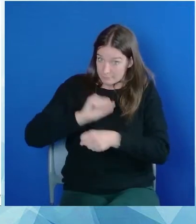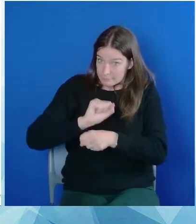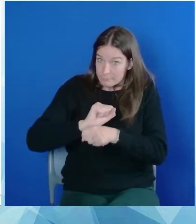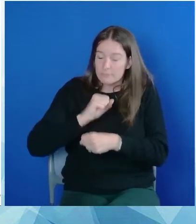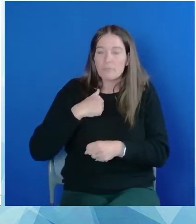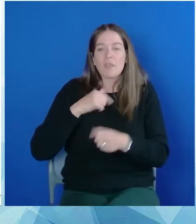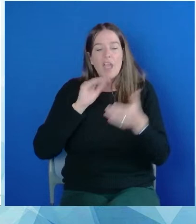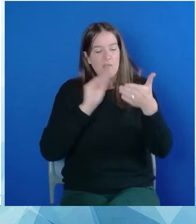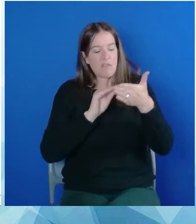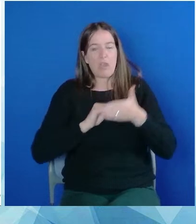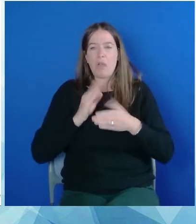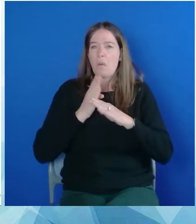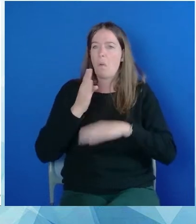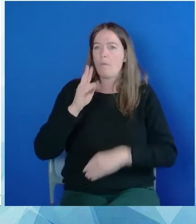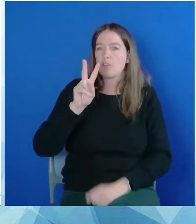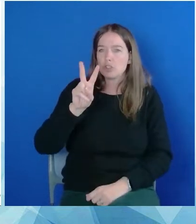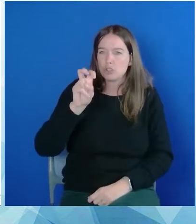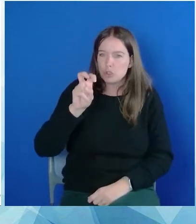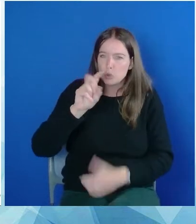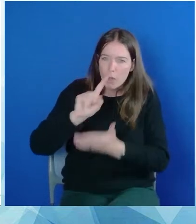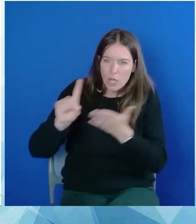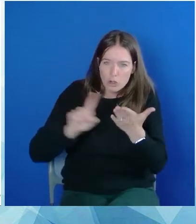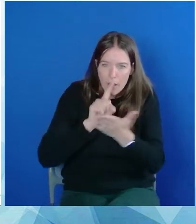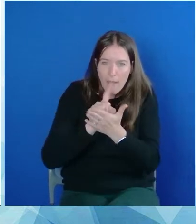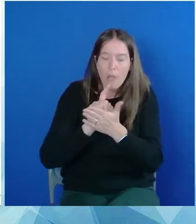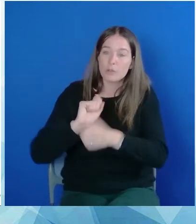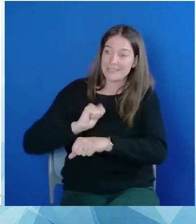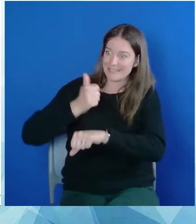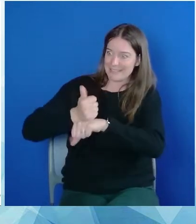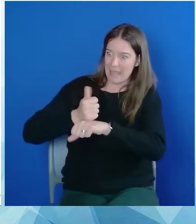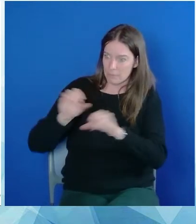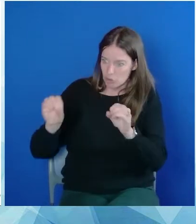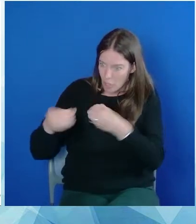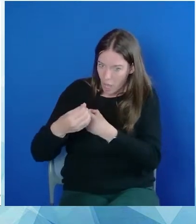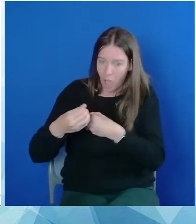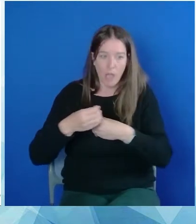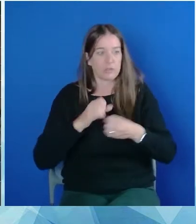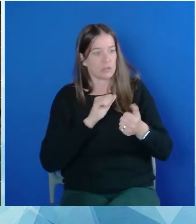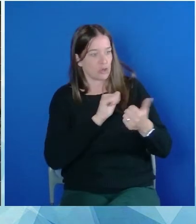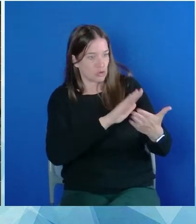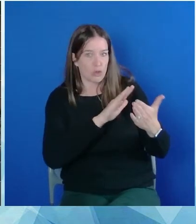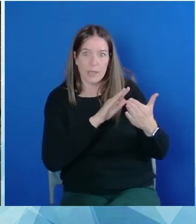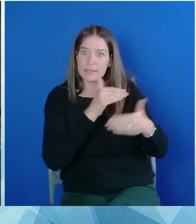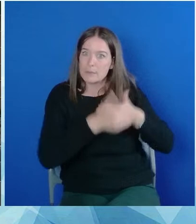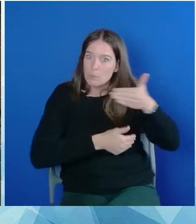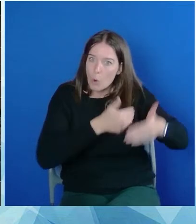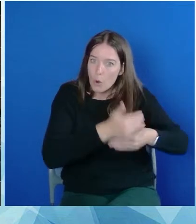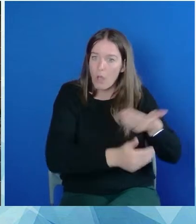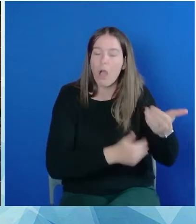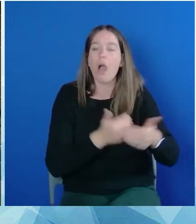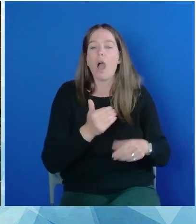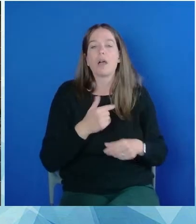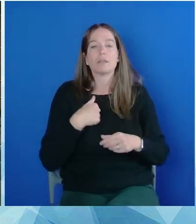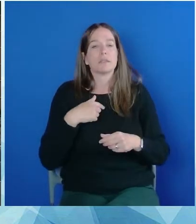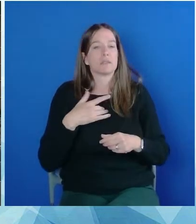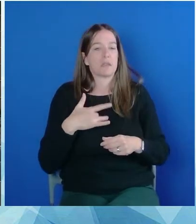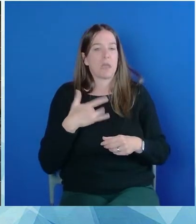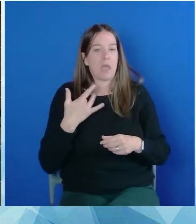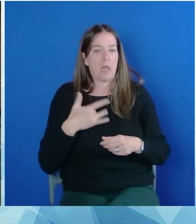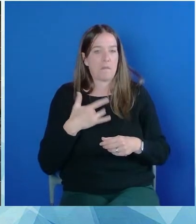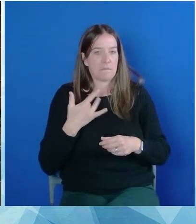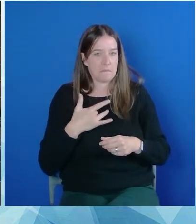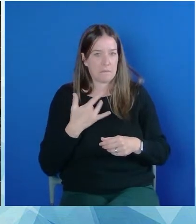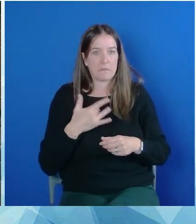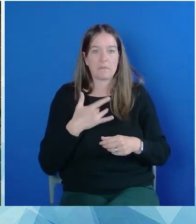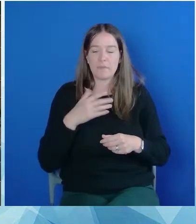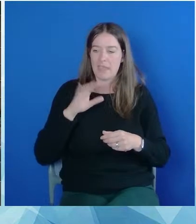and protocols, as well as addressing the needs that came my way. I think the volume and tenor of work was what